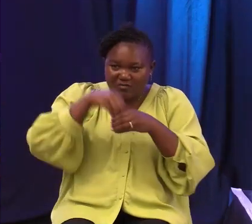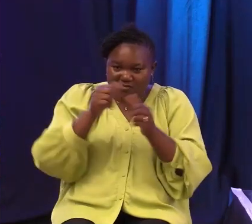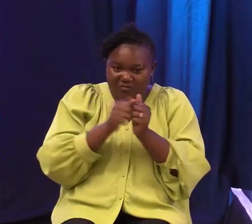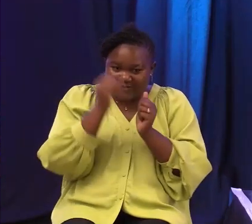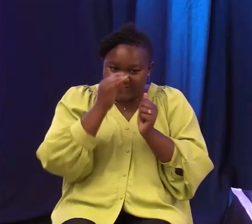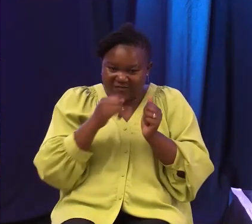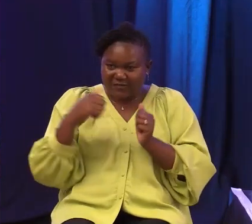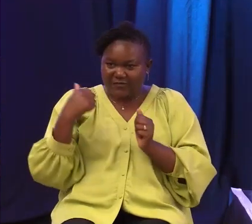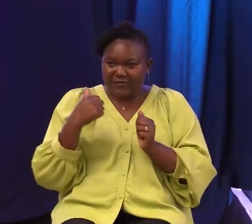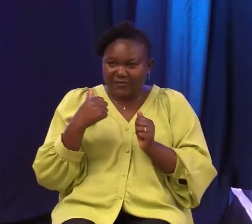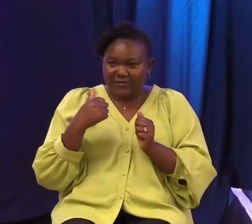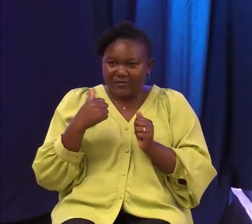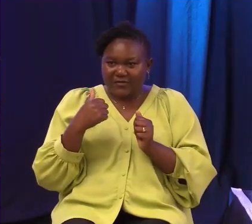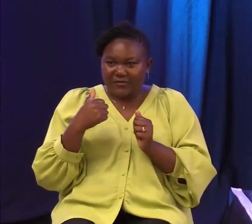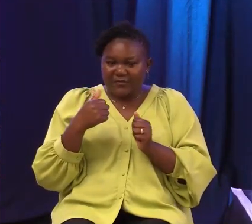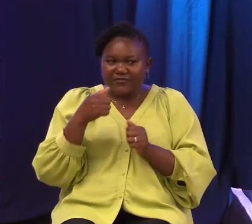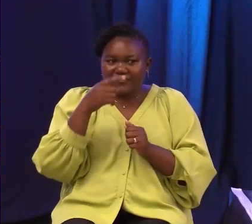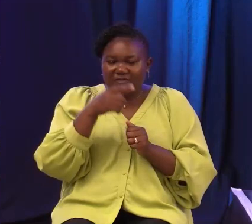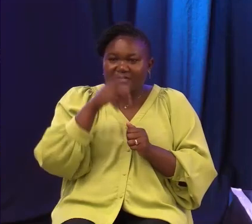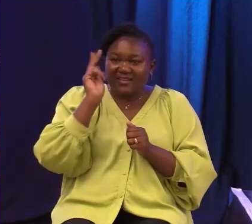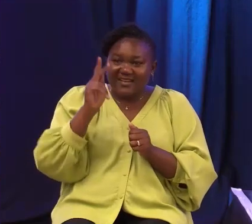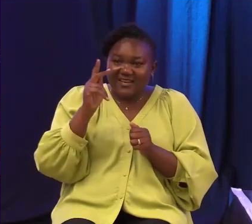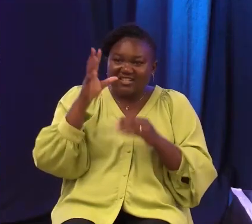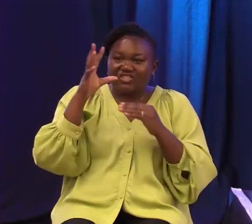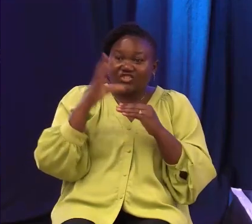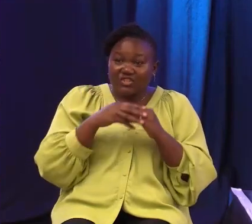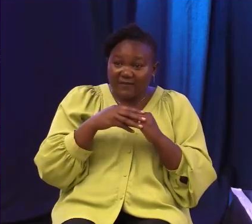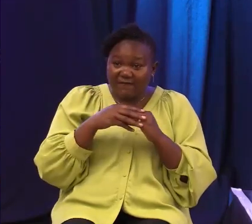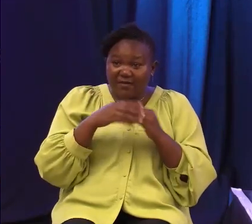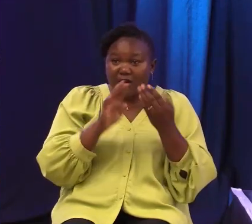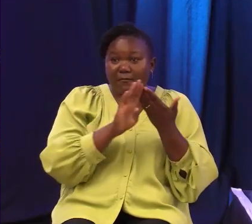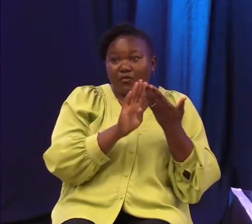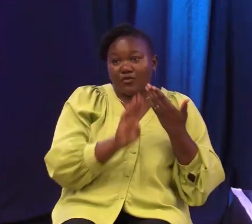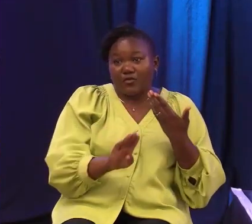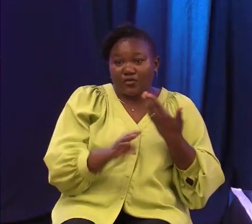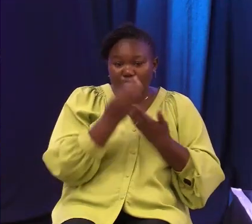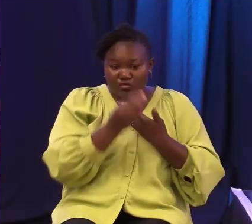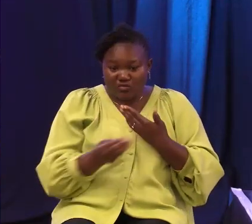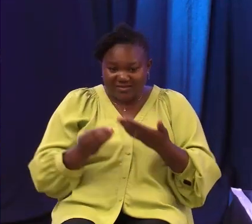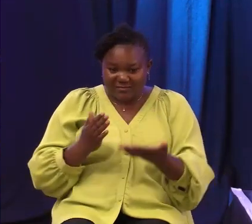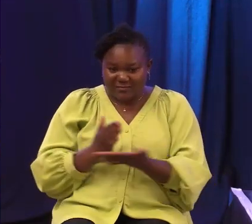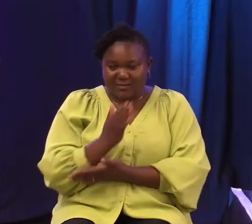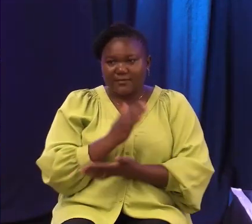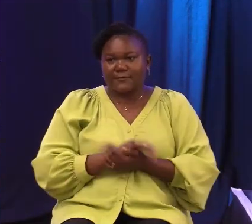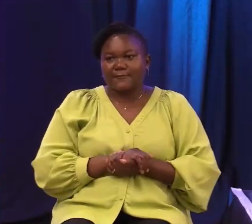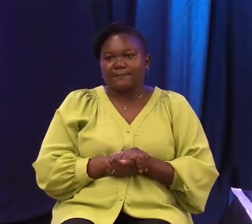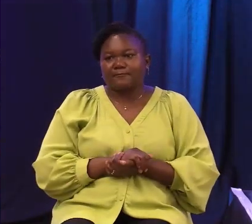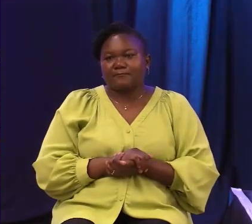and she is actually the chief protector of children's rights.